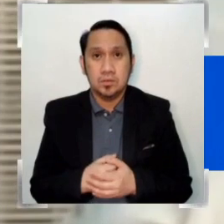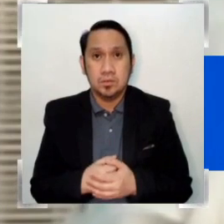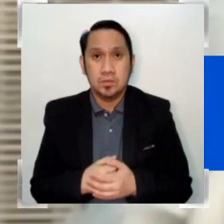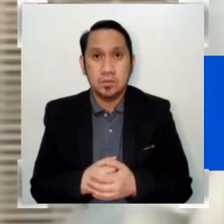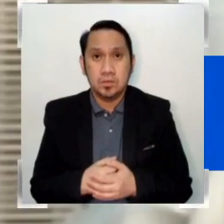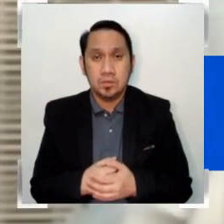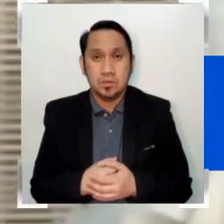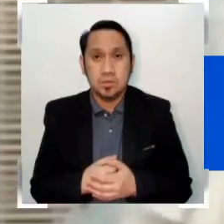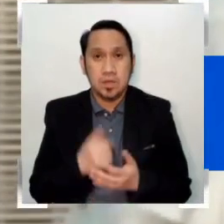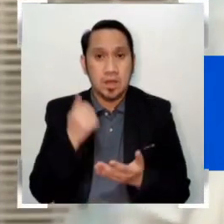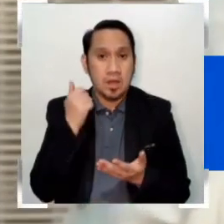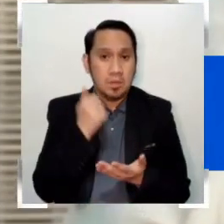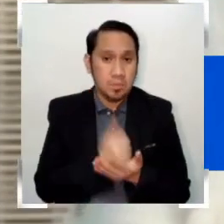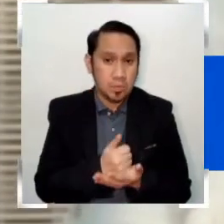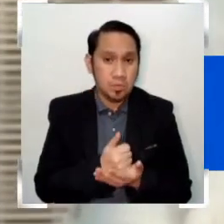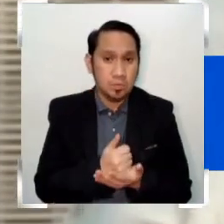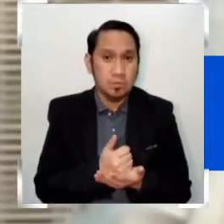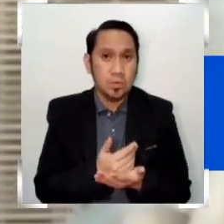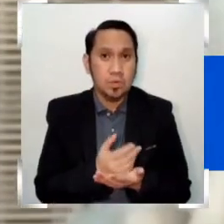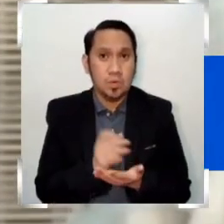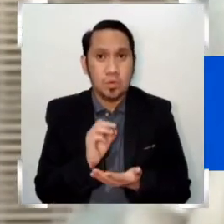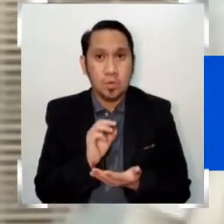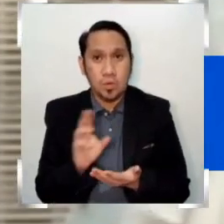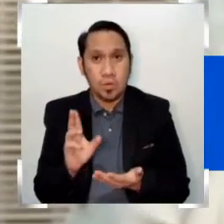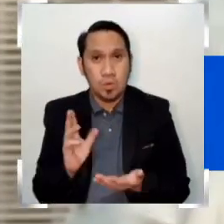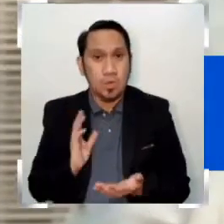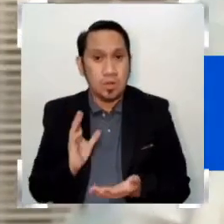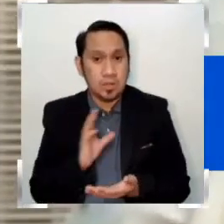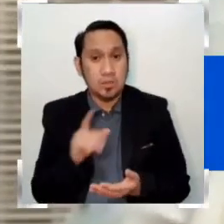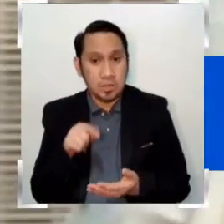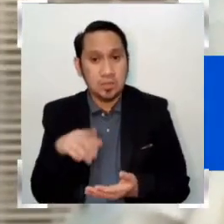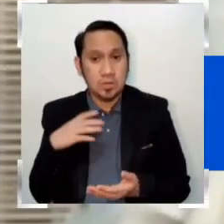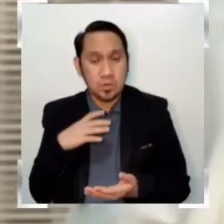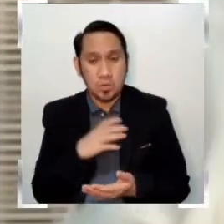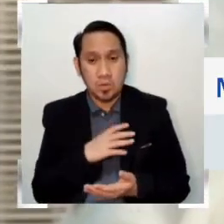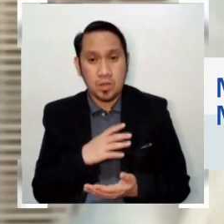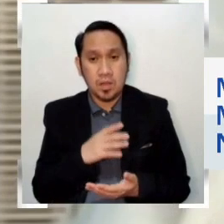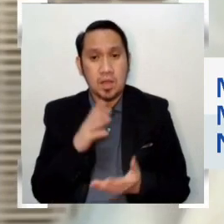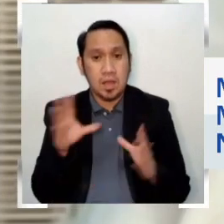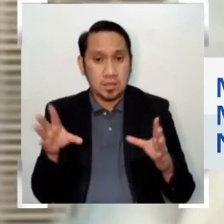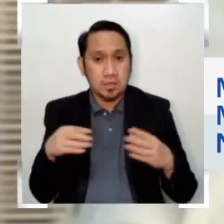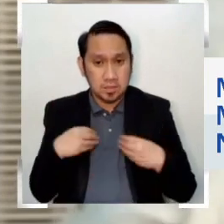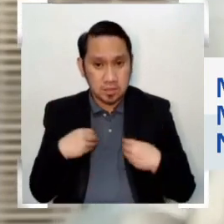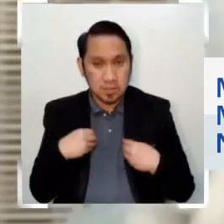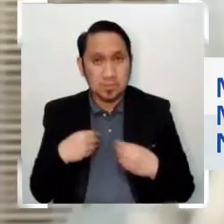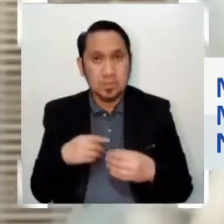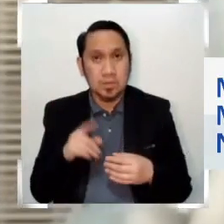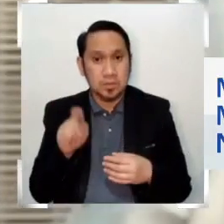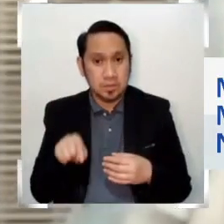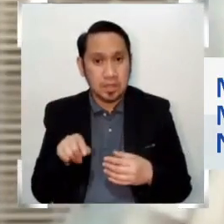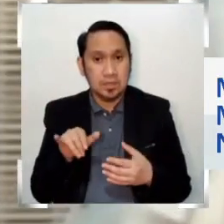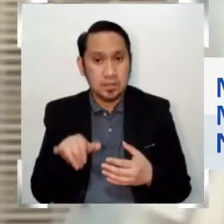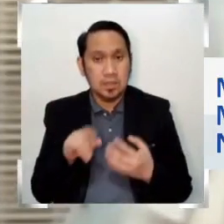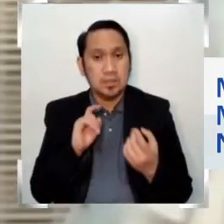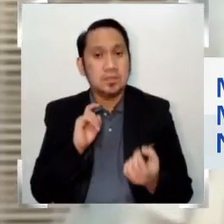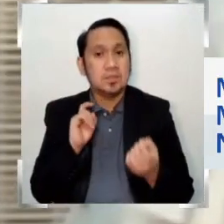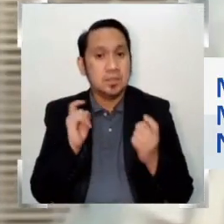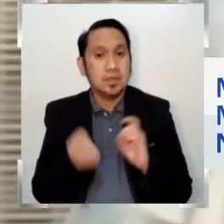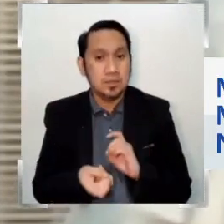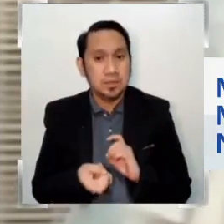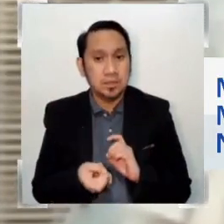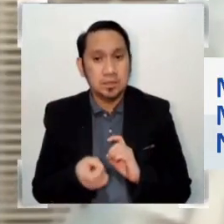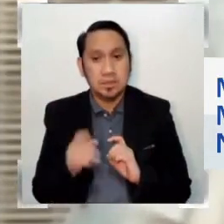approving and adapting the so-called re-engineered version of the